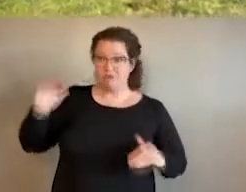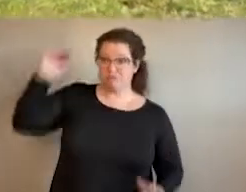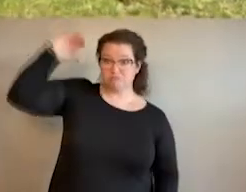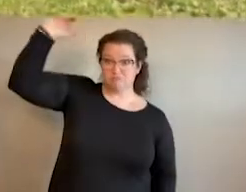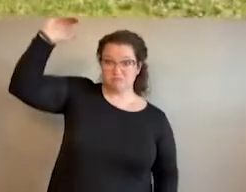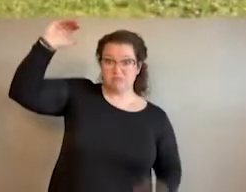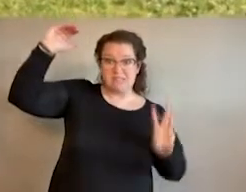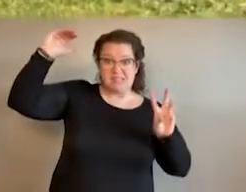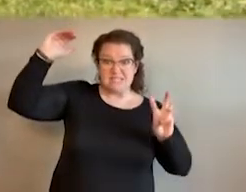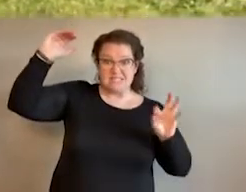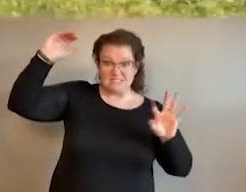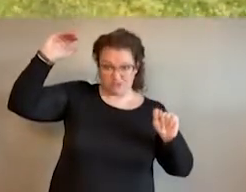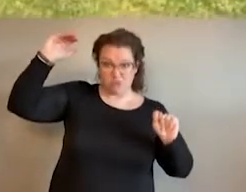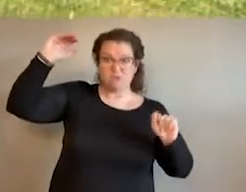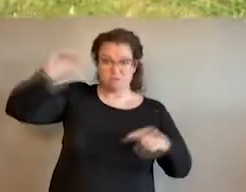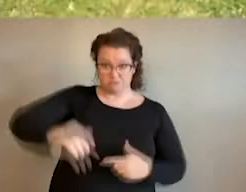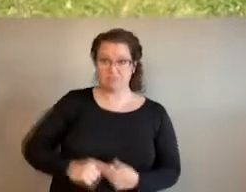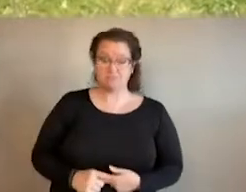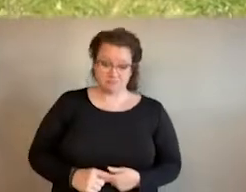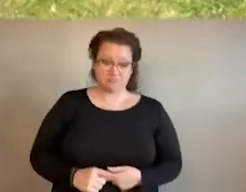tall.